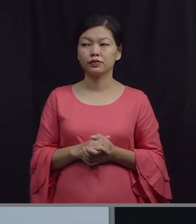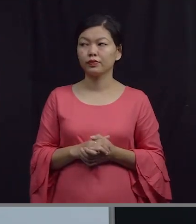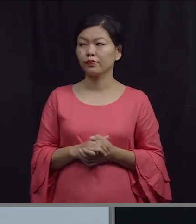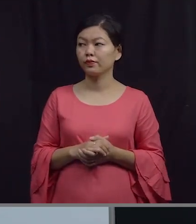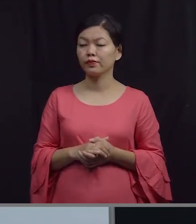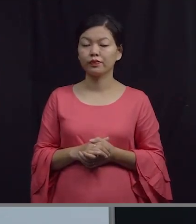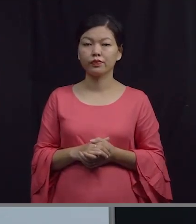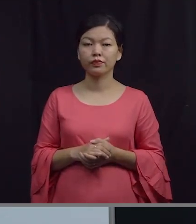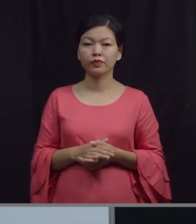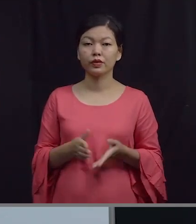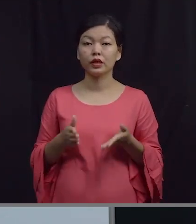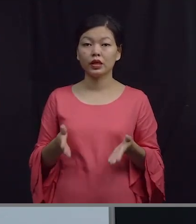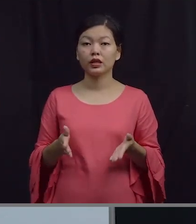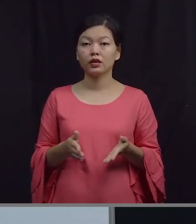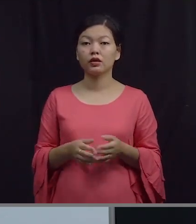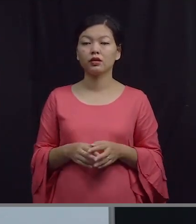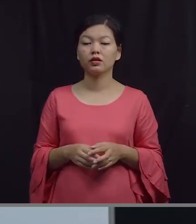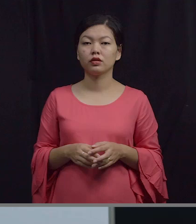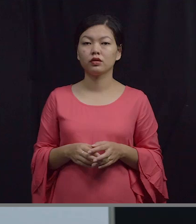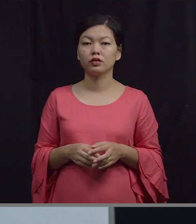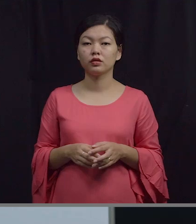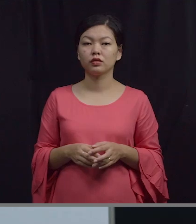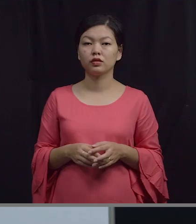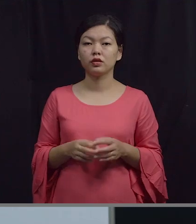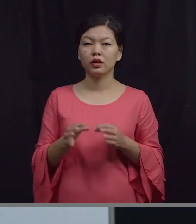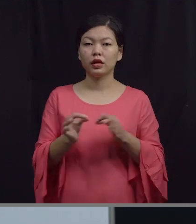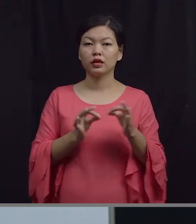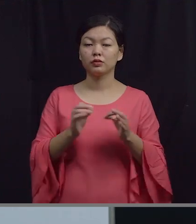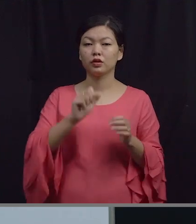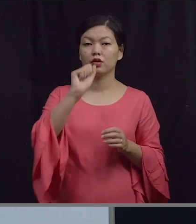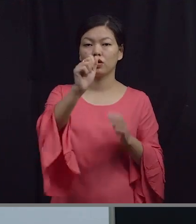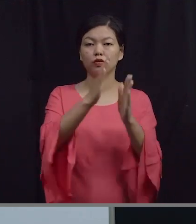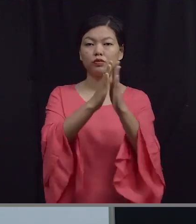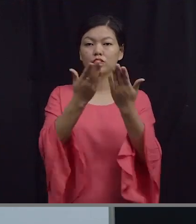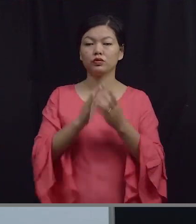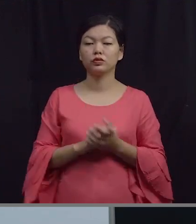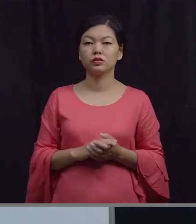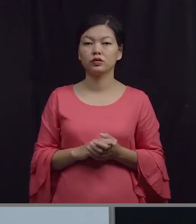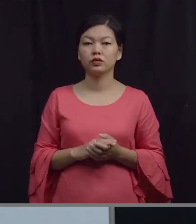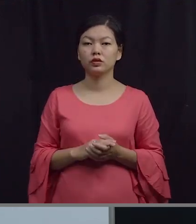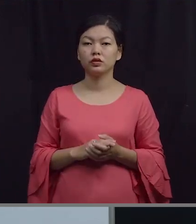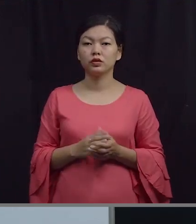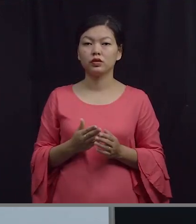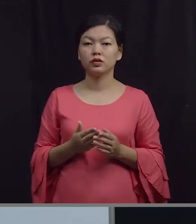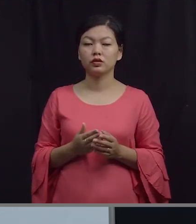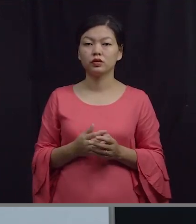so now I'll discuss some numericals from the textbook. Okay, because last time,